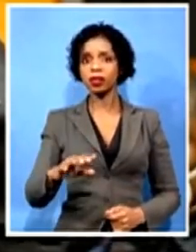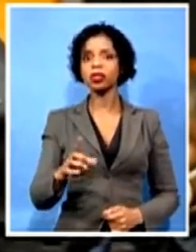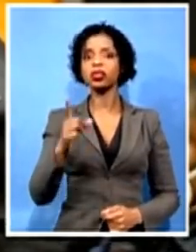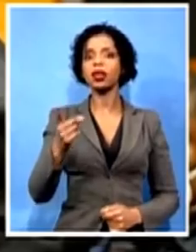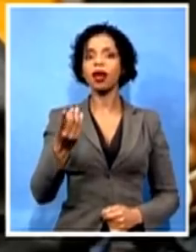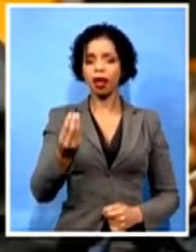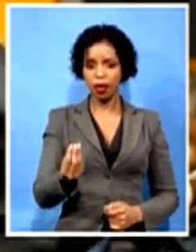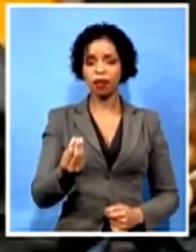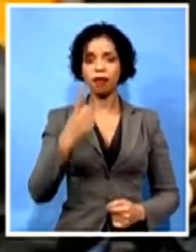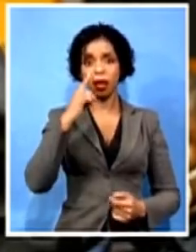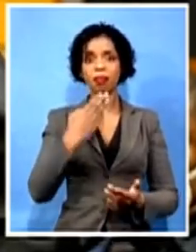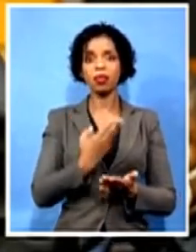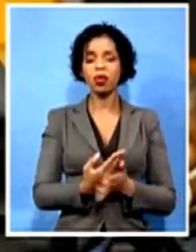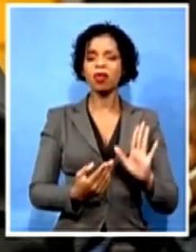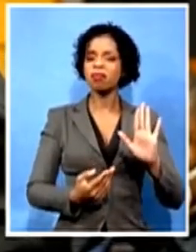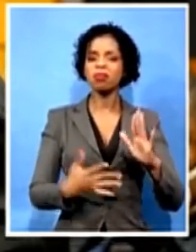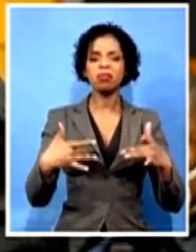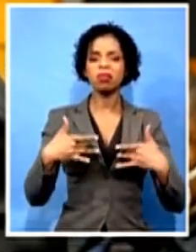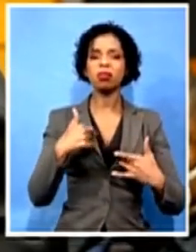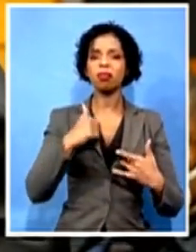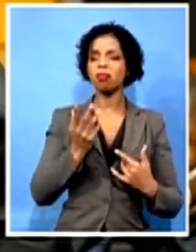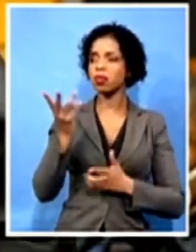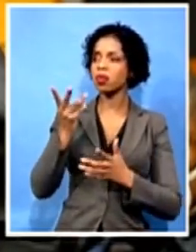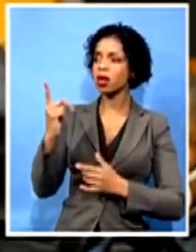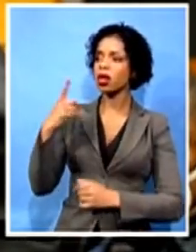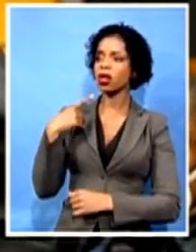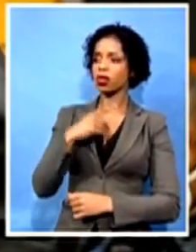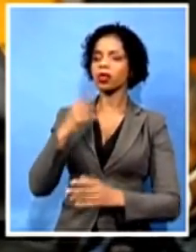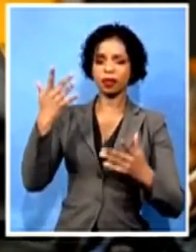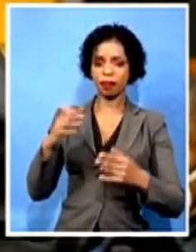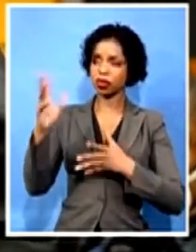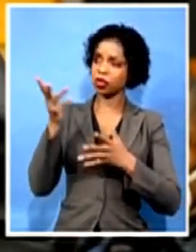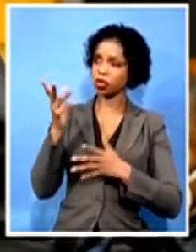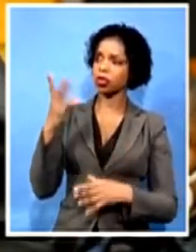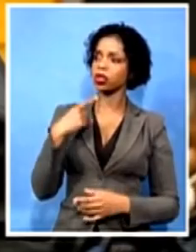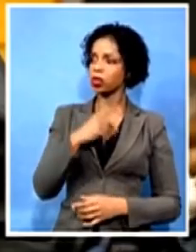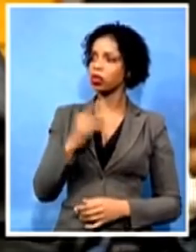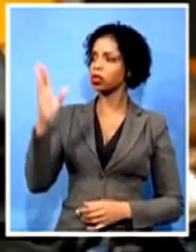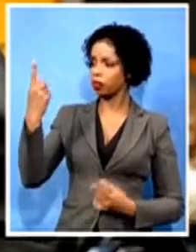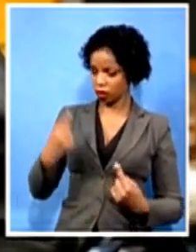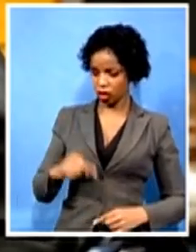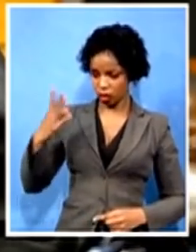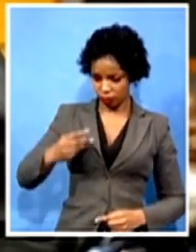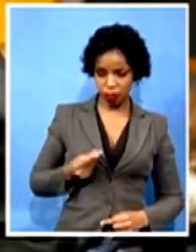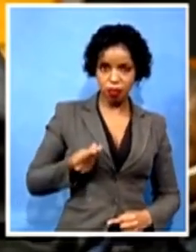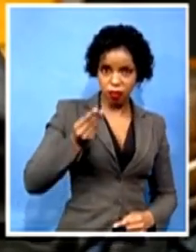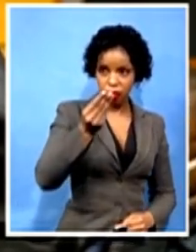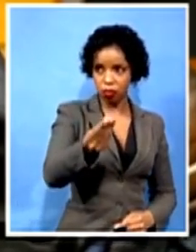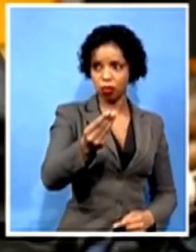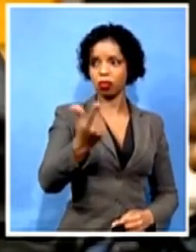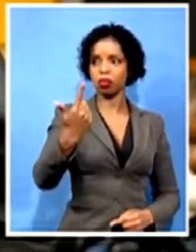arranged with the doctor, and then I came and sent the attorney here to hand her the medical information saying what the position